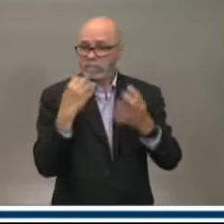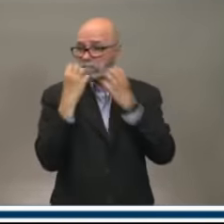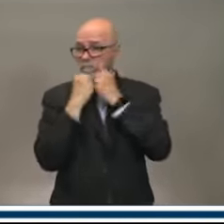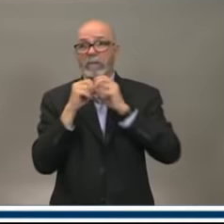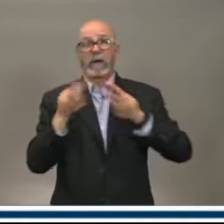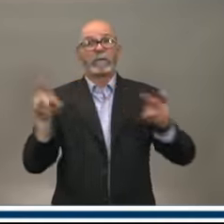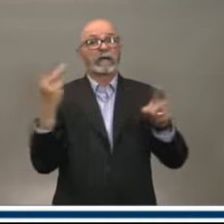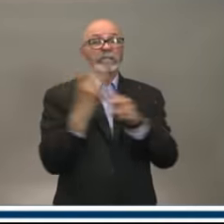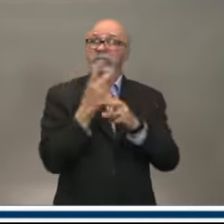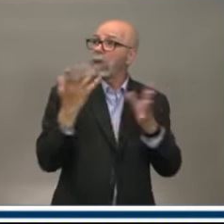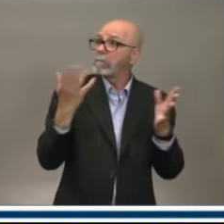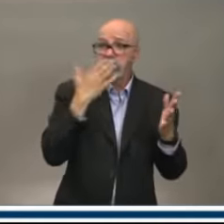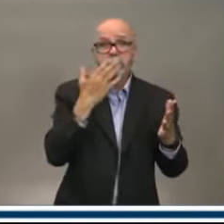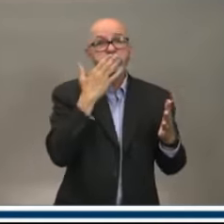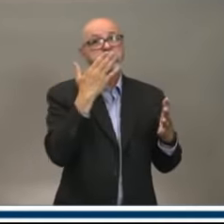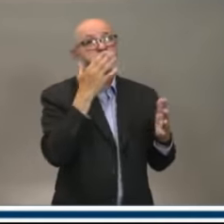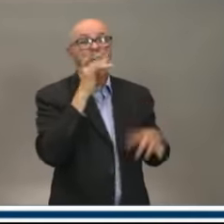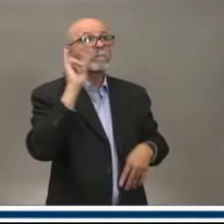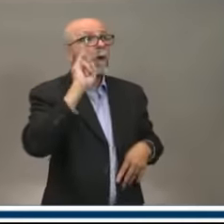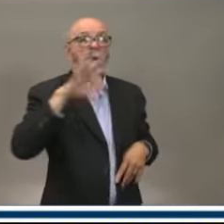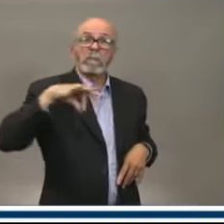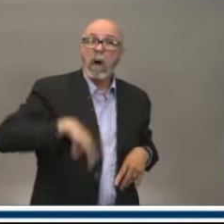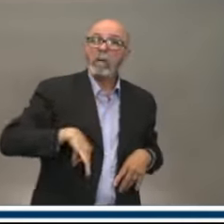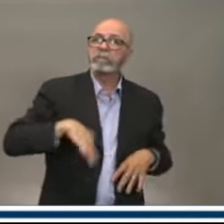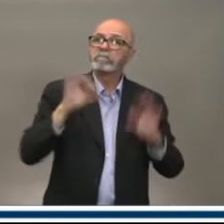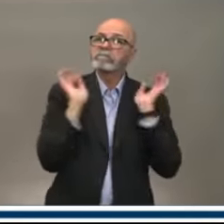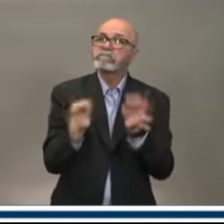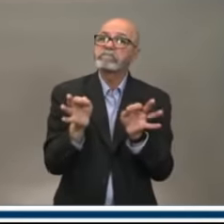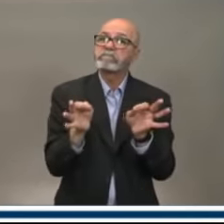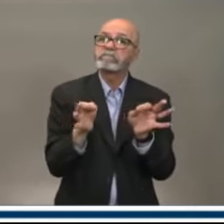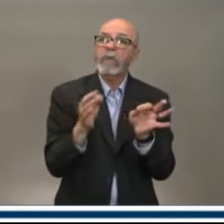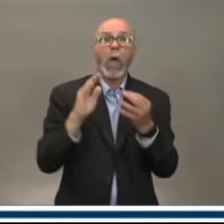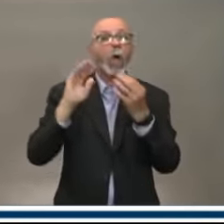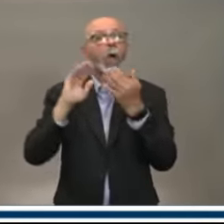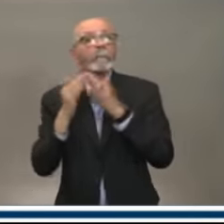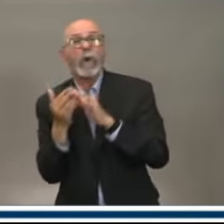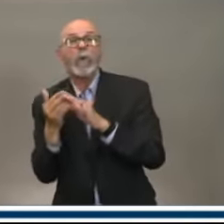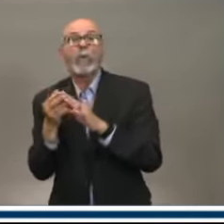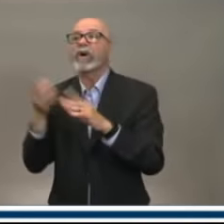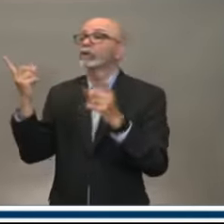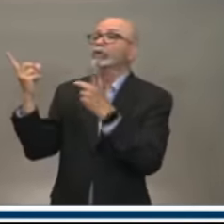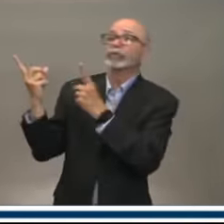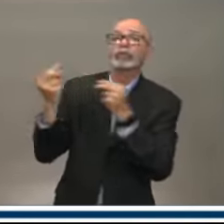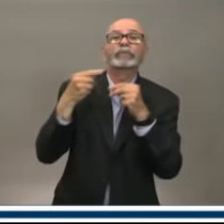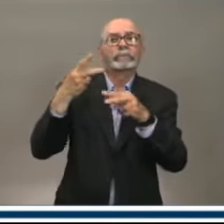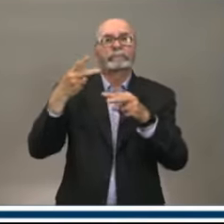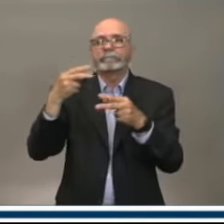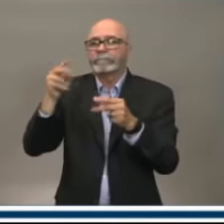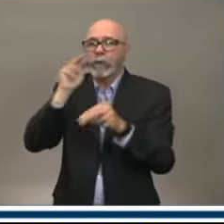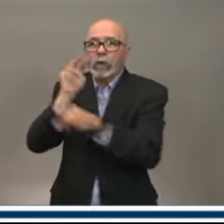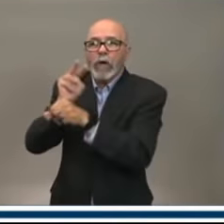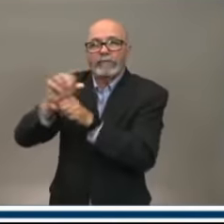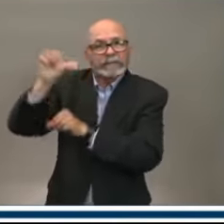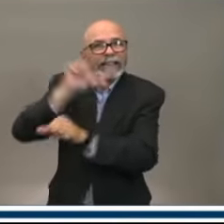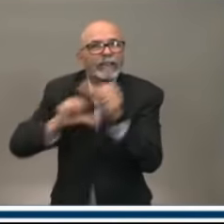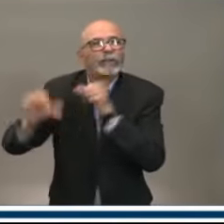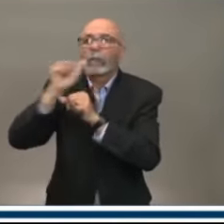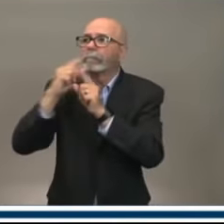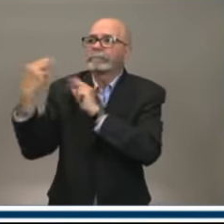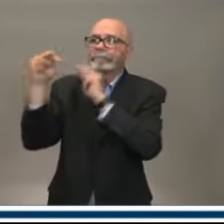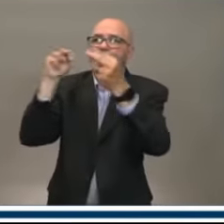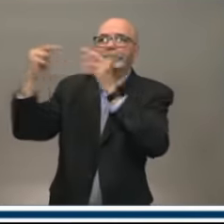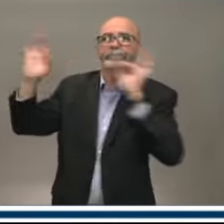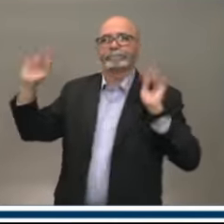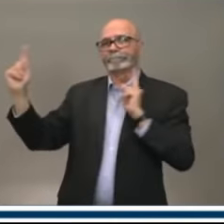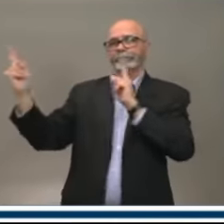We've certainly had lots and lots of stories about how communities have stepped up and cared for each other. Those are two examples of that. What are the things that I would encourage us all to